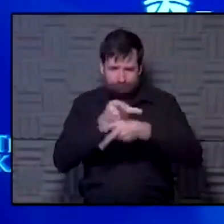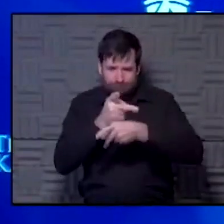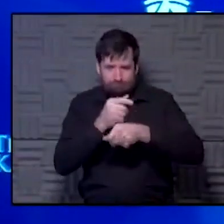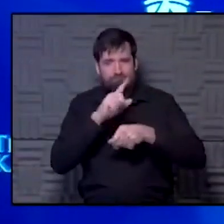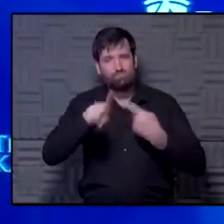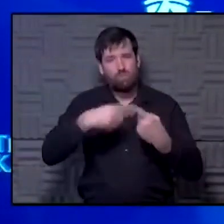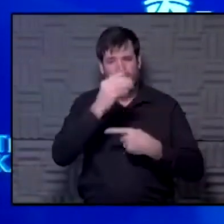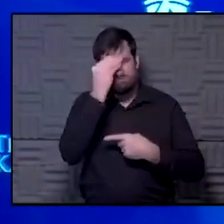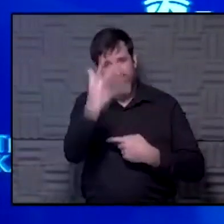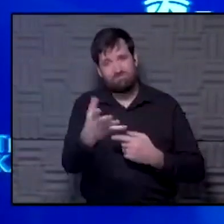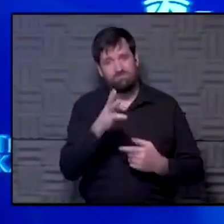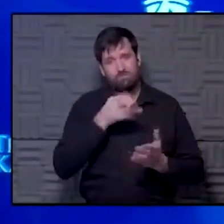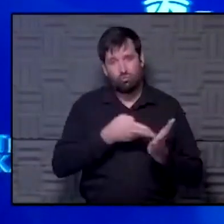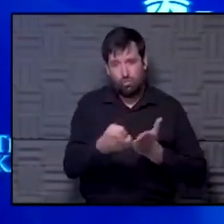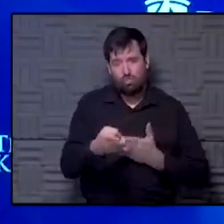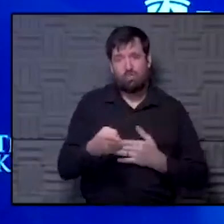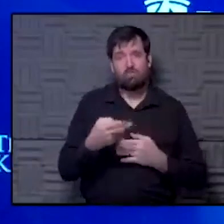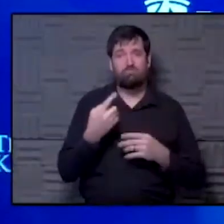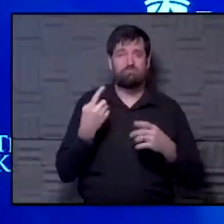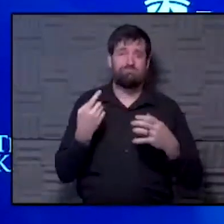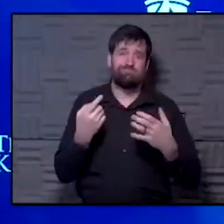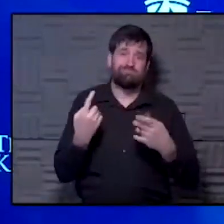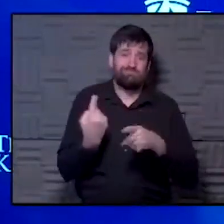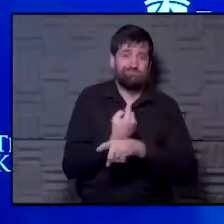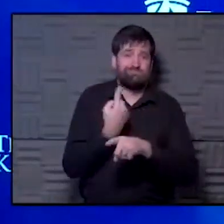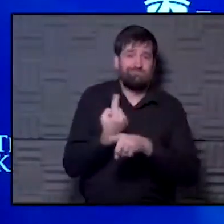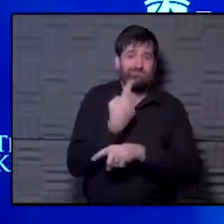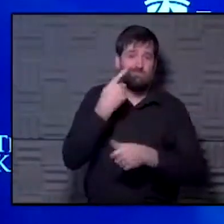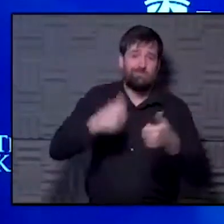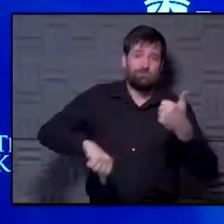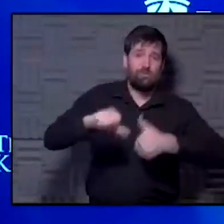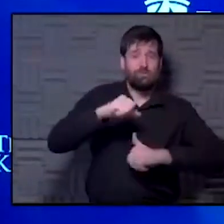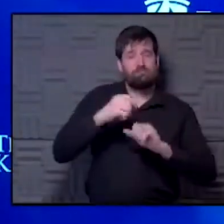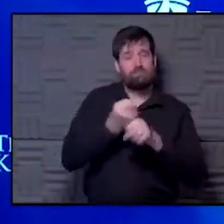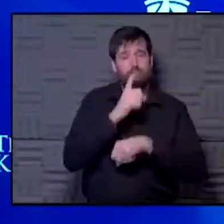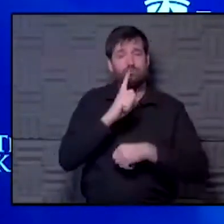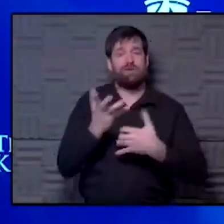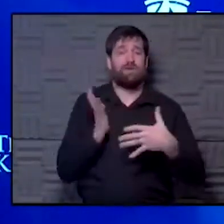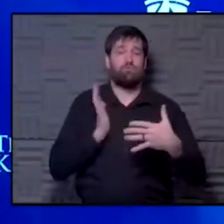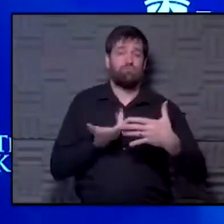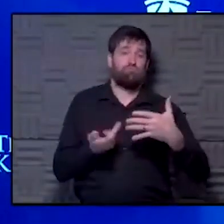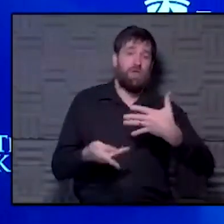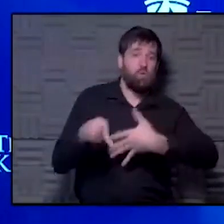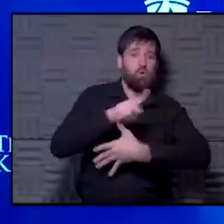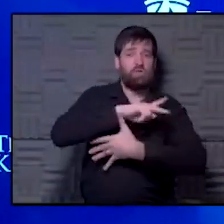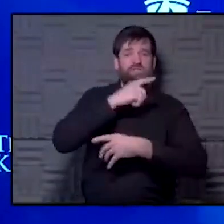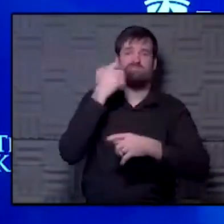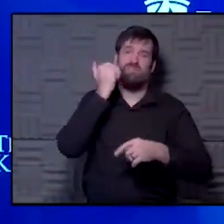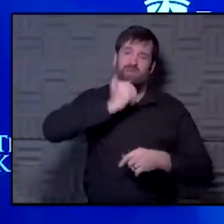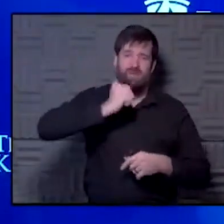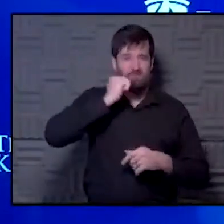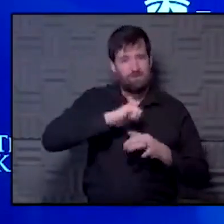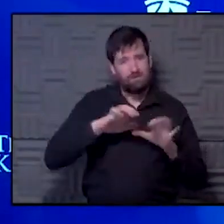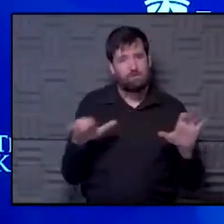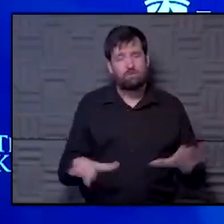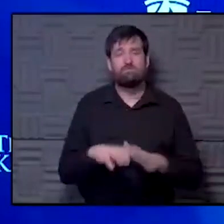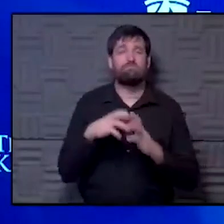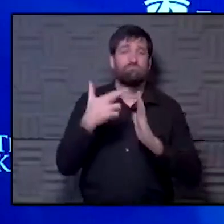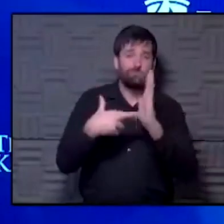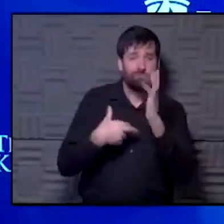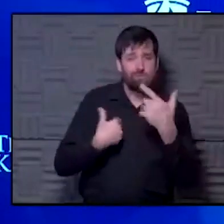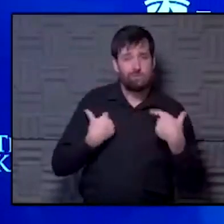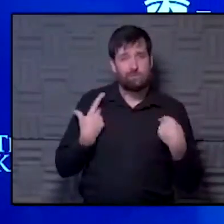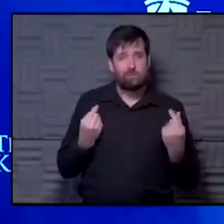tell the truth, when we can do right by each other, and we make sure that our priorities are things we live every day. The rules we